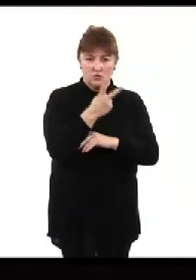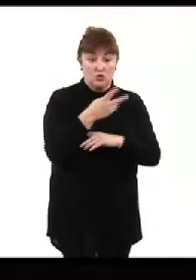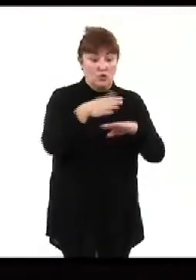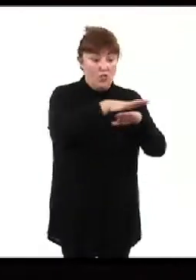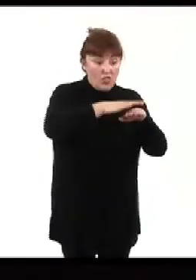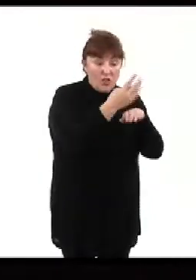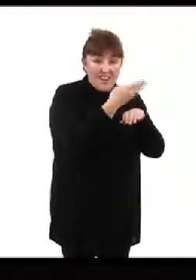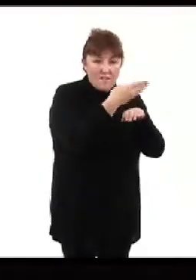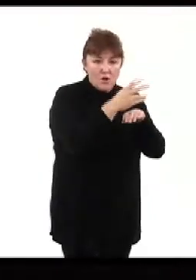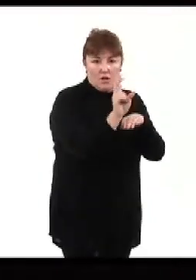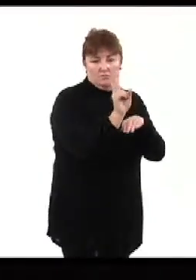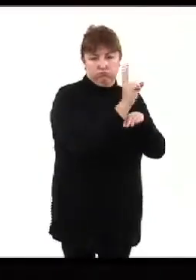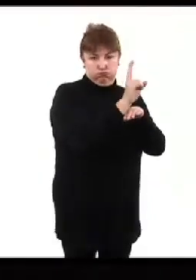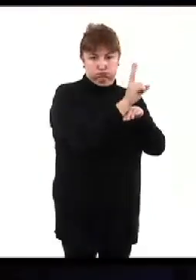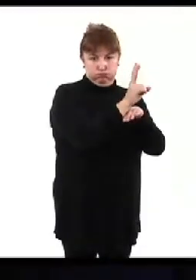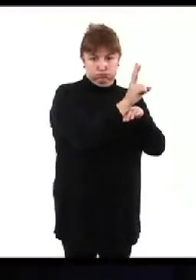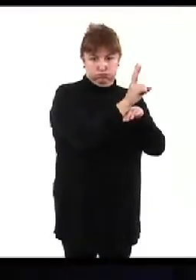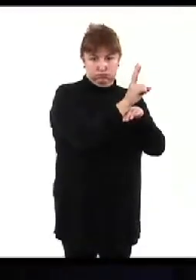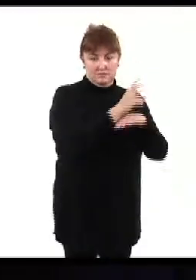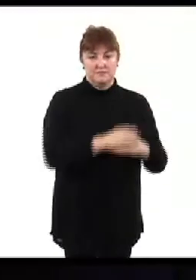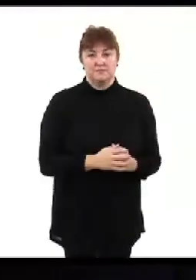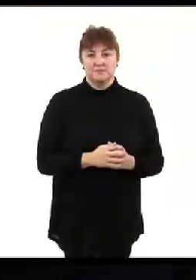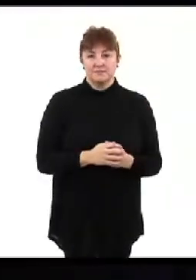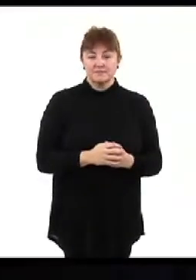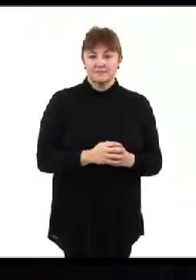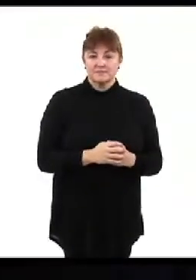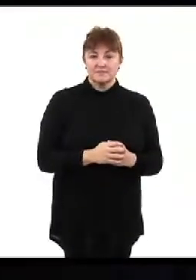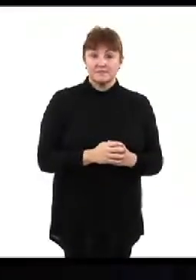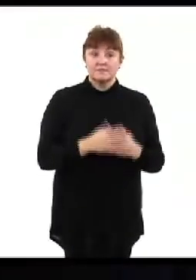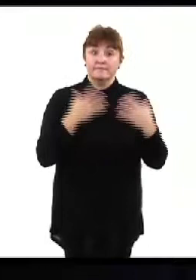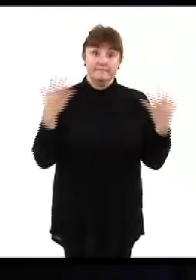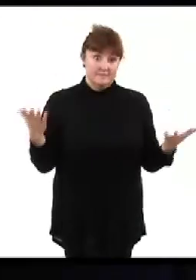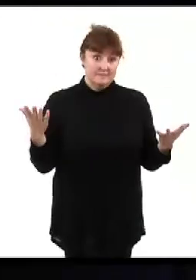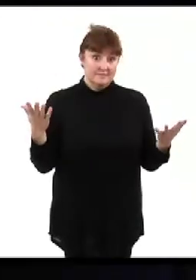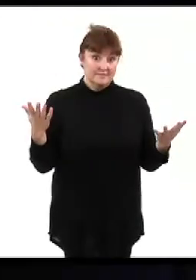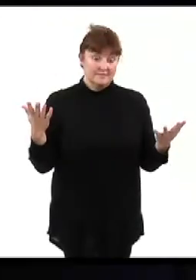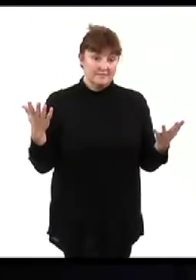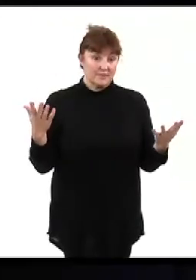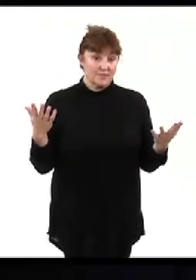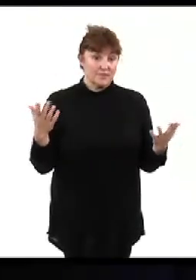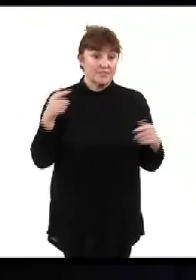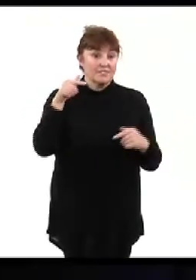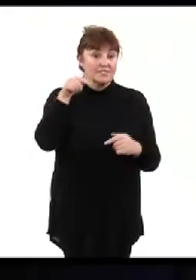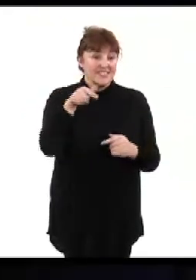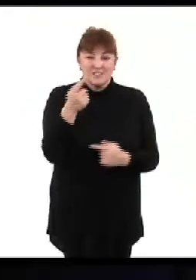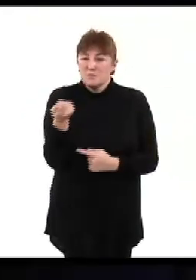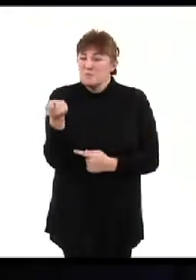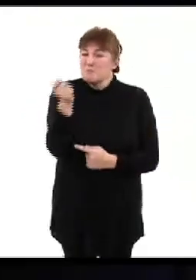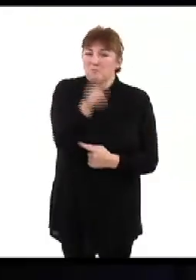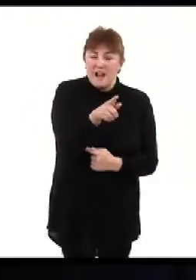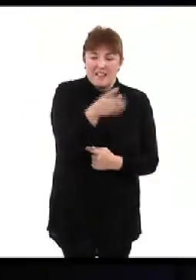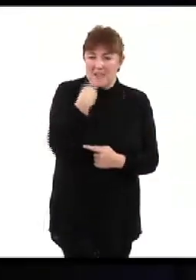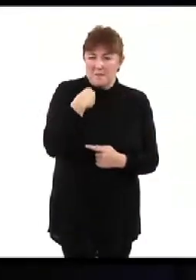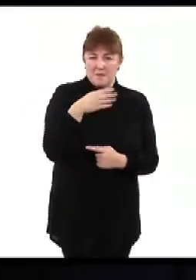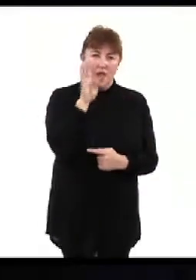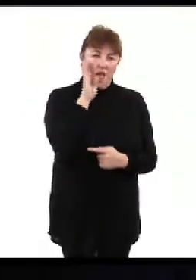Okay. So this is very similar to the type of activation that we see when we ask English speakers, for